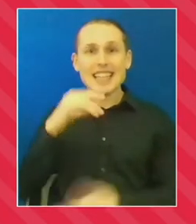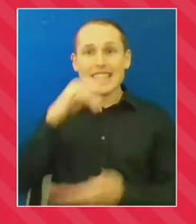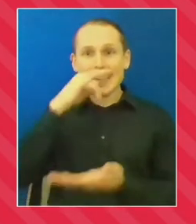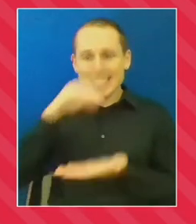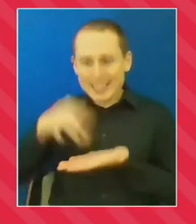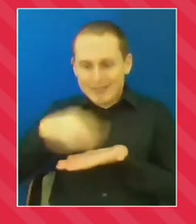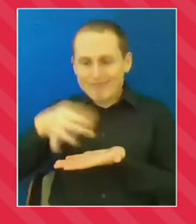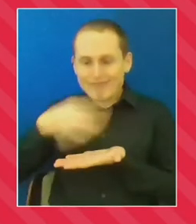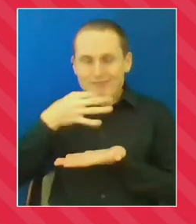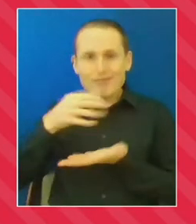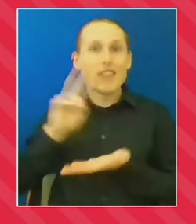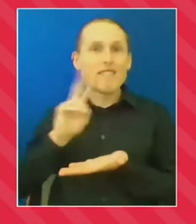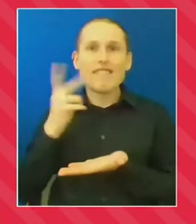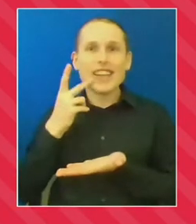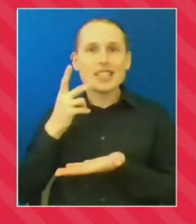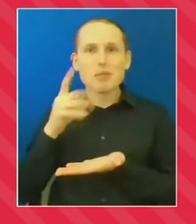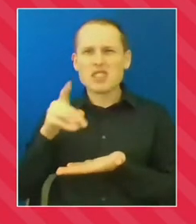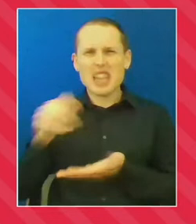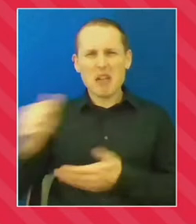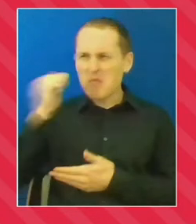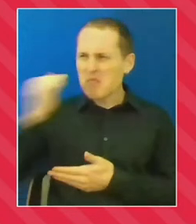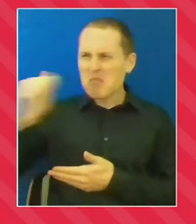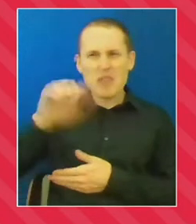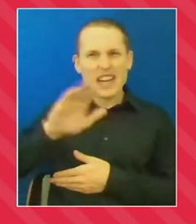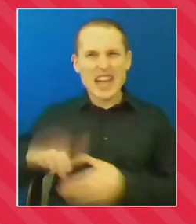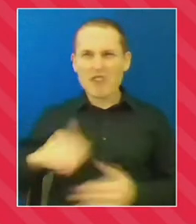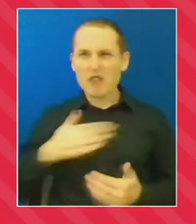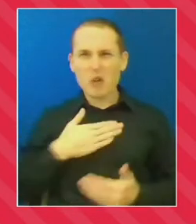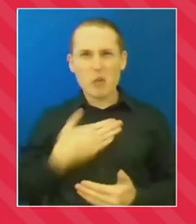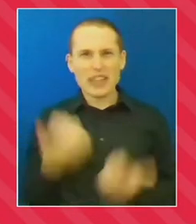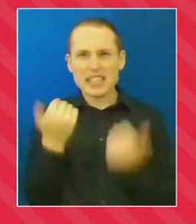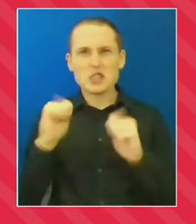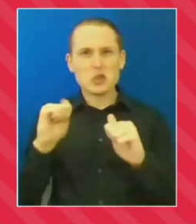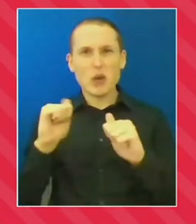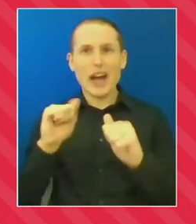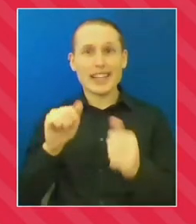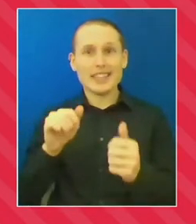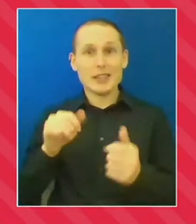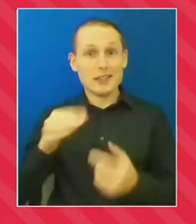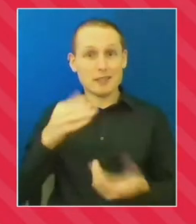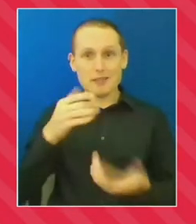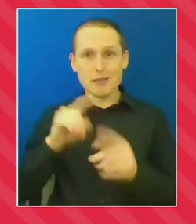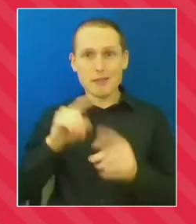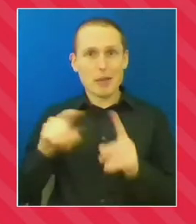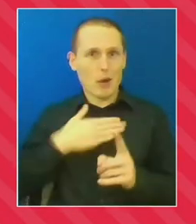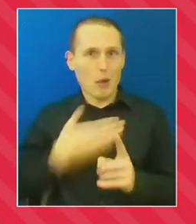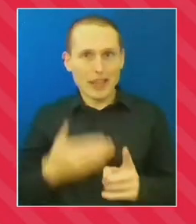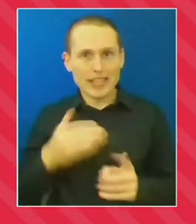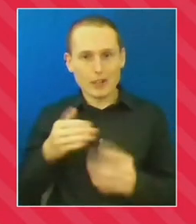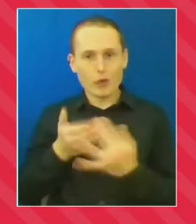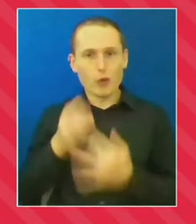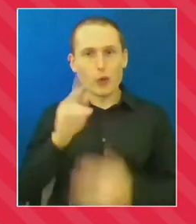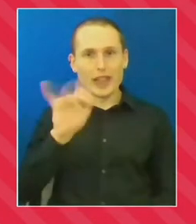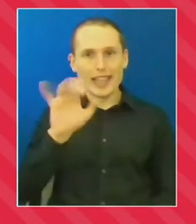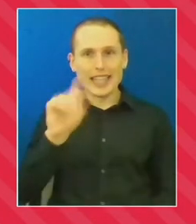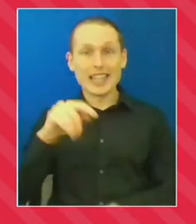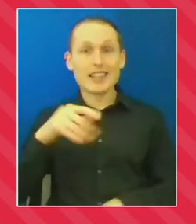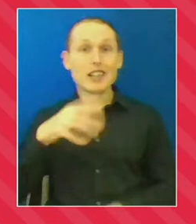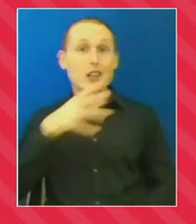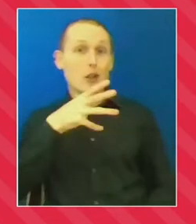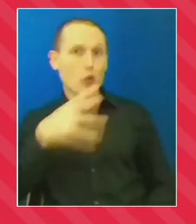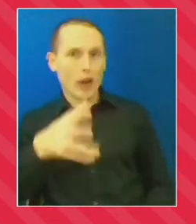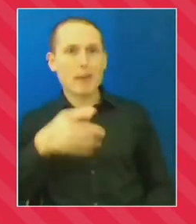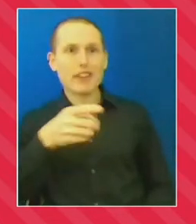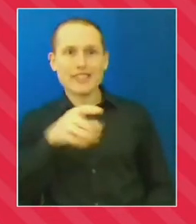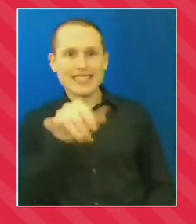without the meal kits. A grandmother said for the first time dinner for the grandkids was easy. And that's really